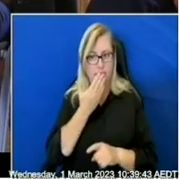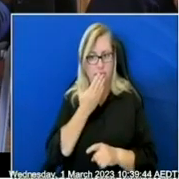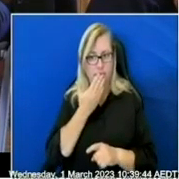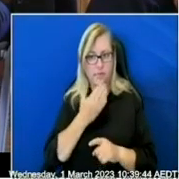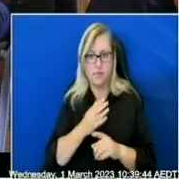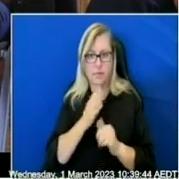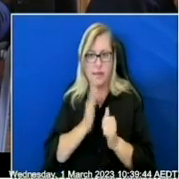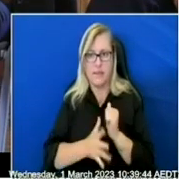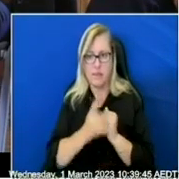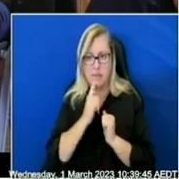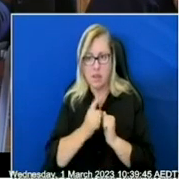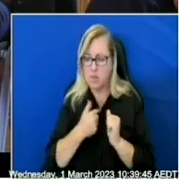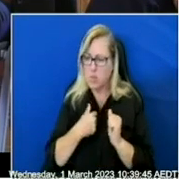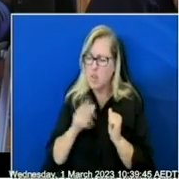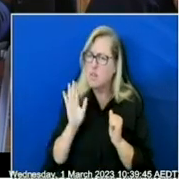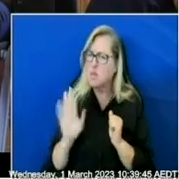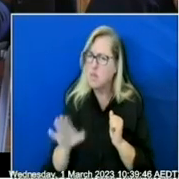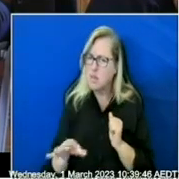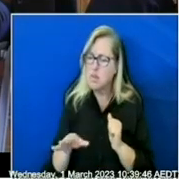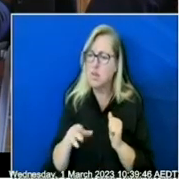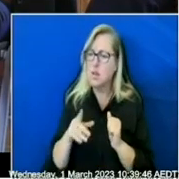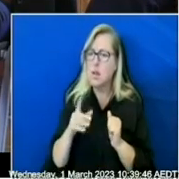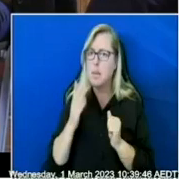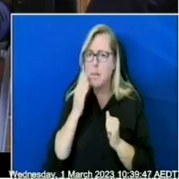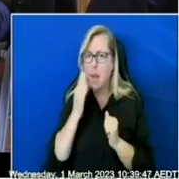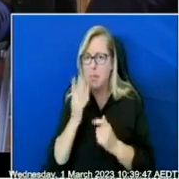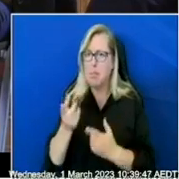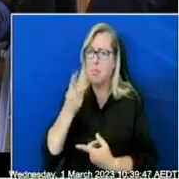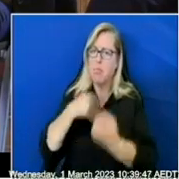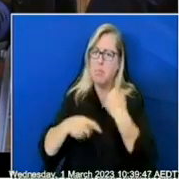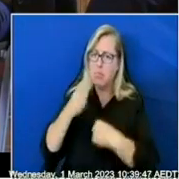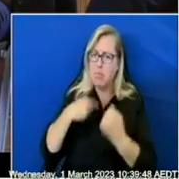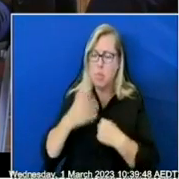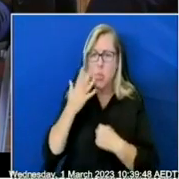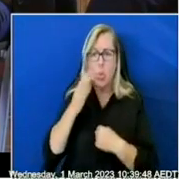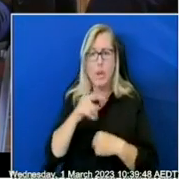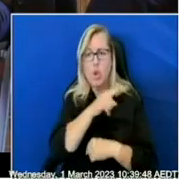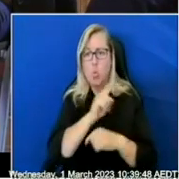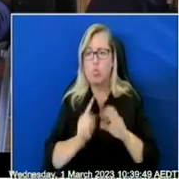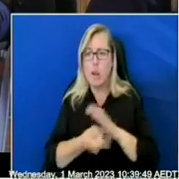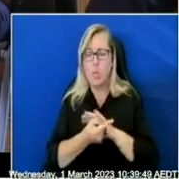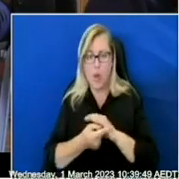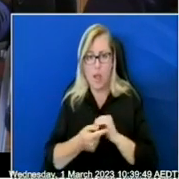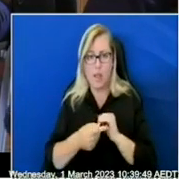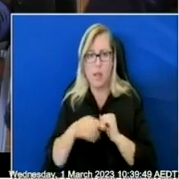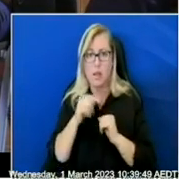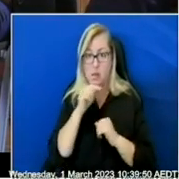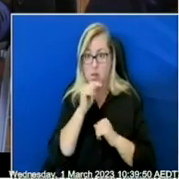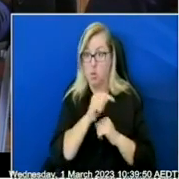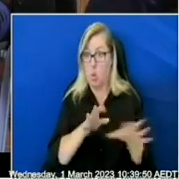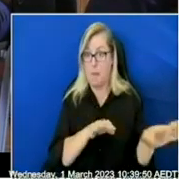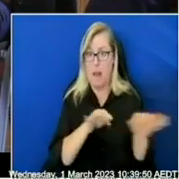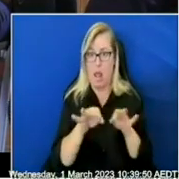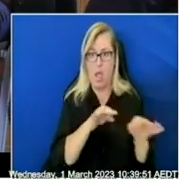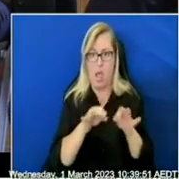about when you ran away. So there was a plan hatched between the young kids. I don't know who else was with